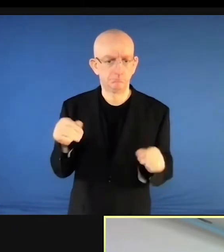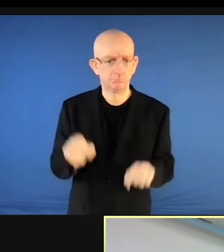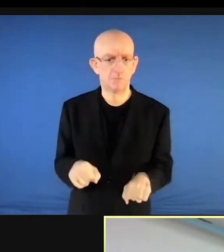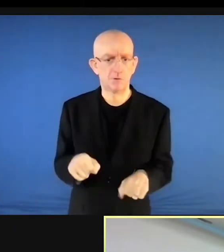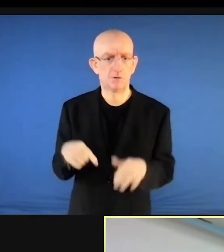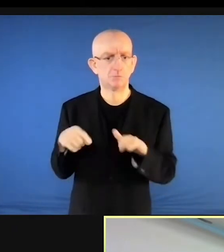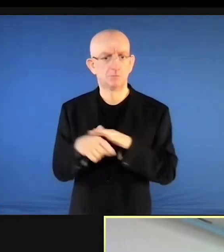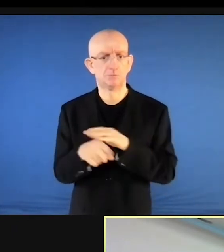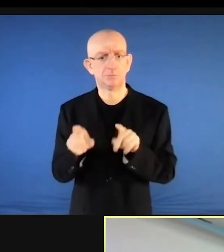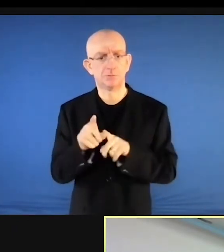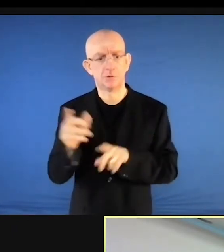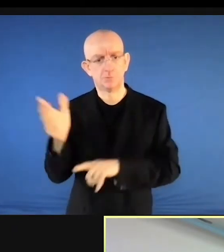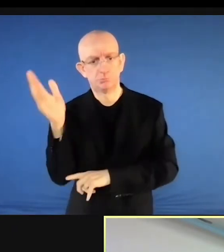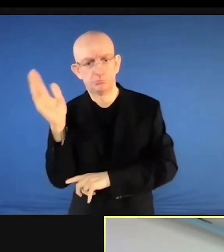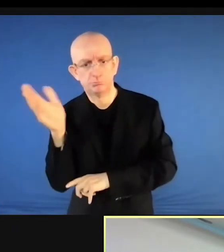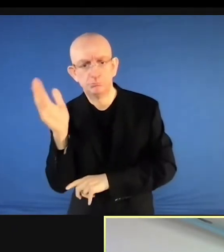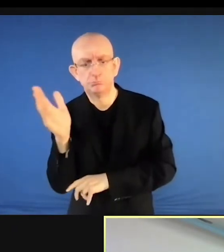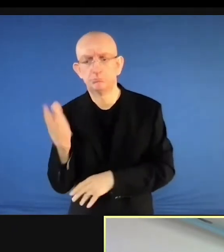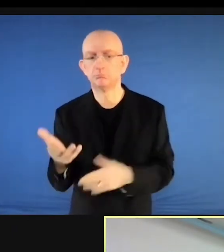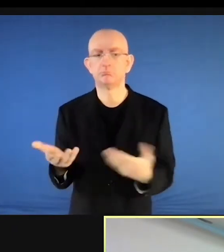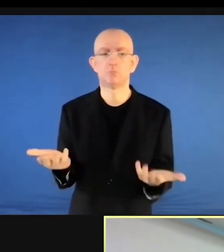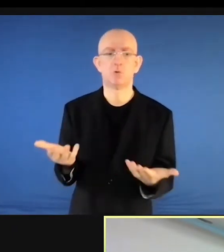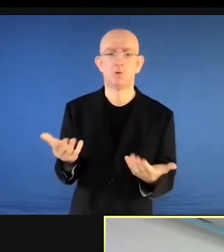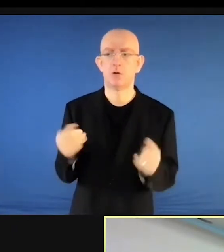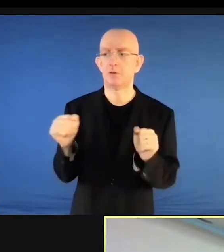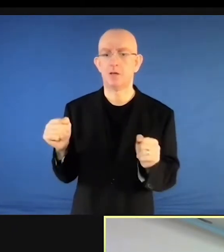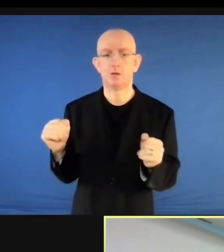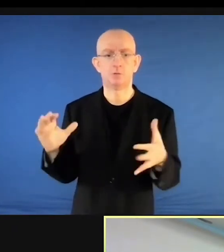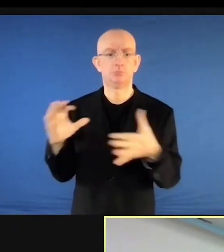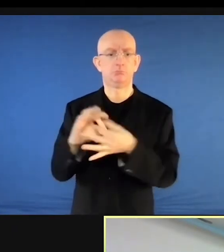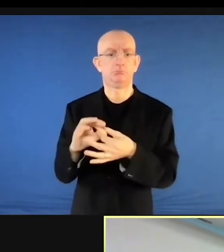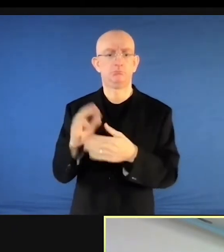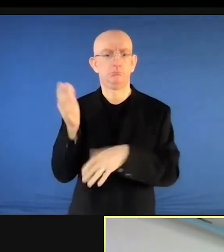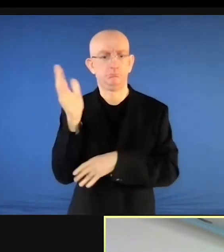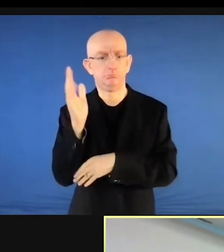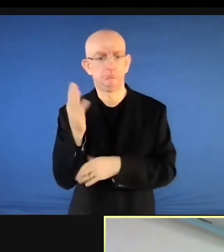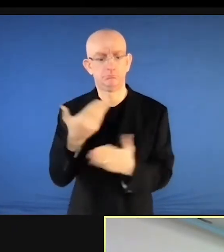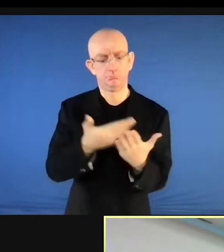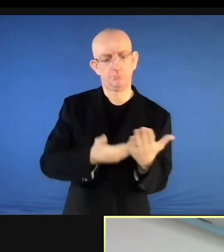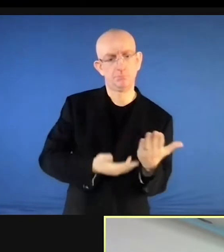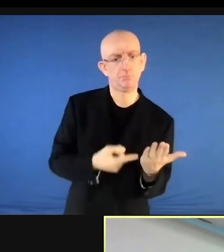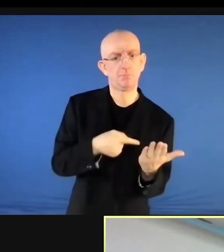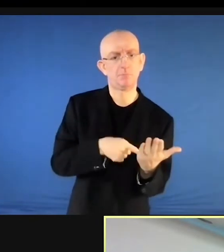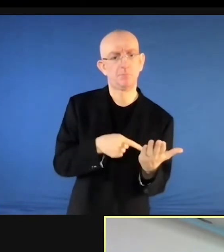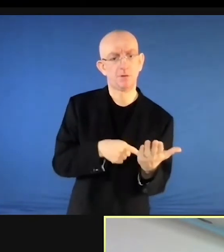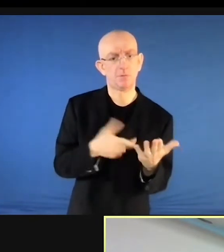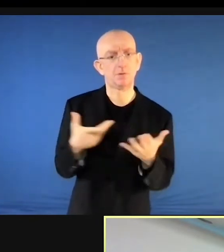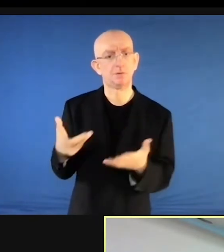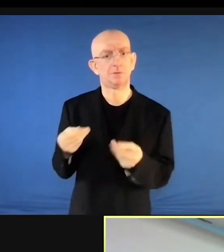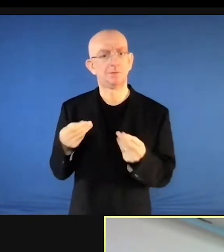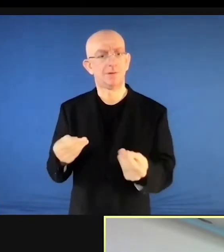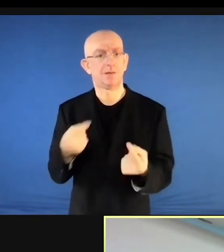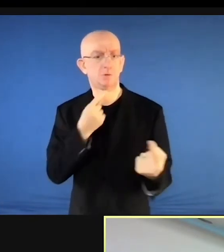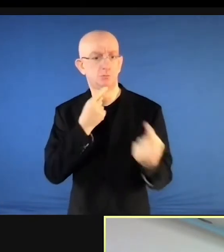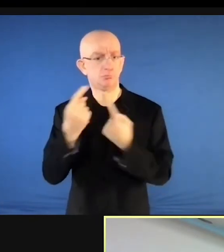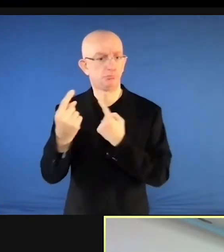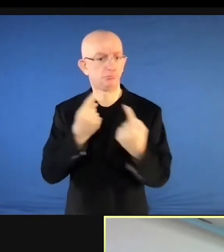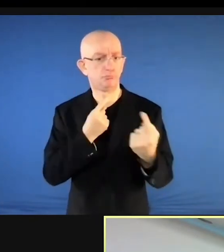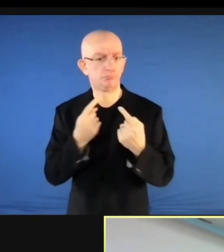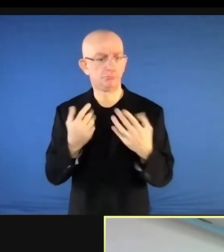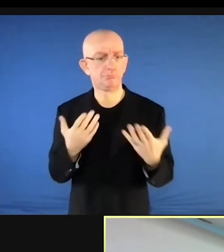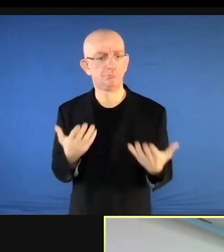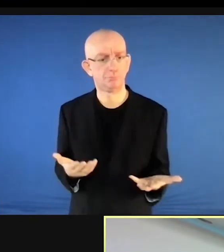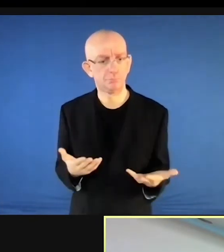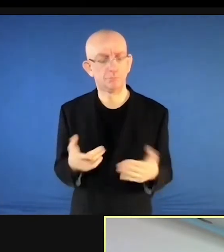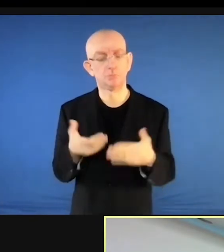is submitted or discussed. So this is part of what I think is kind of missing,